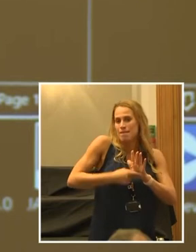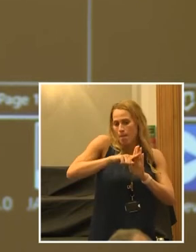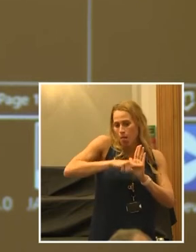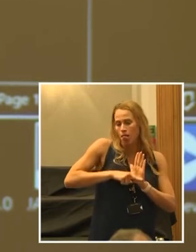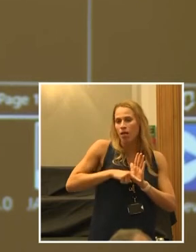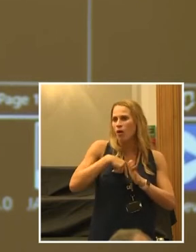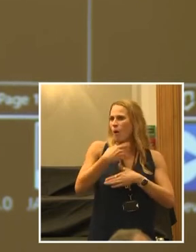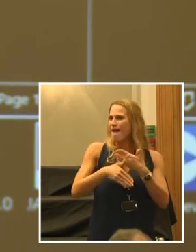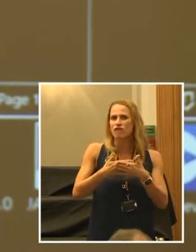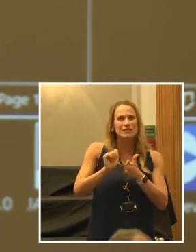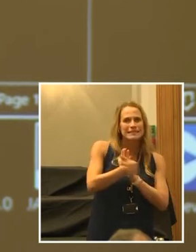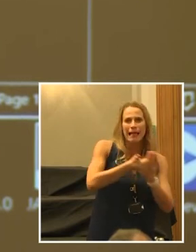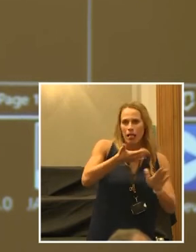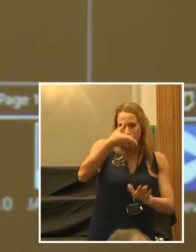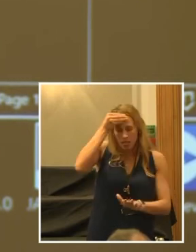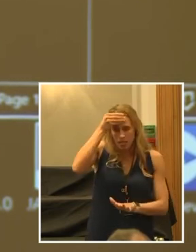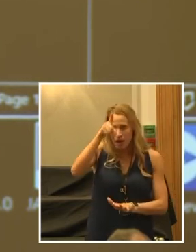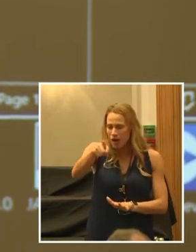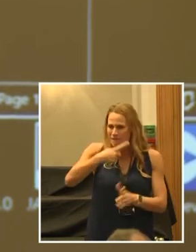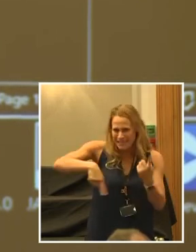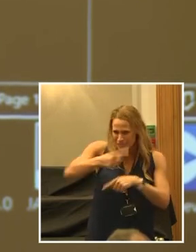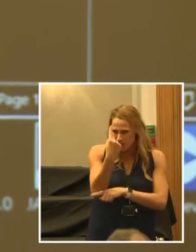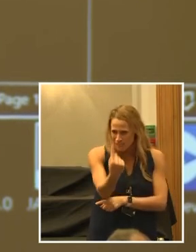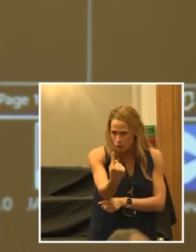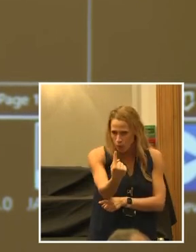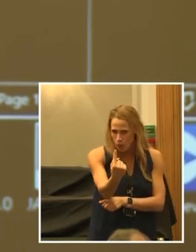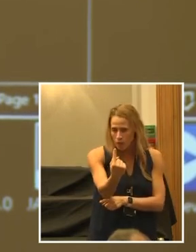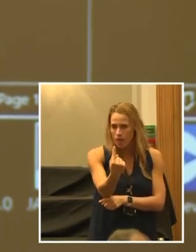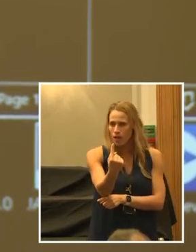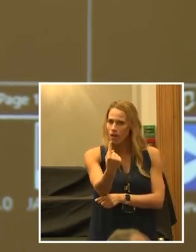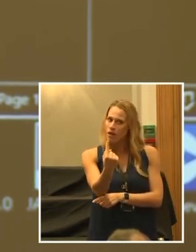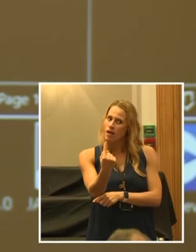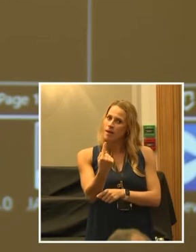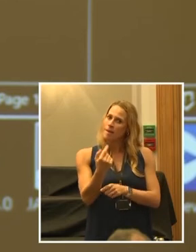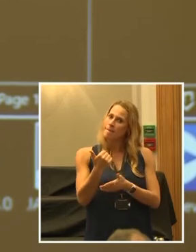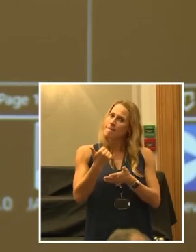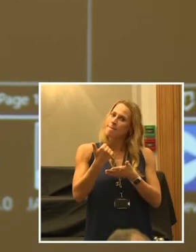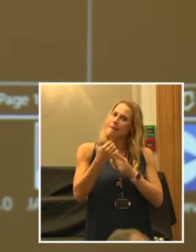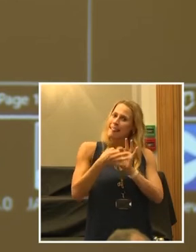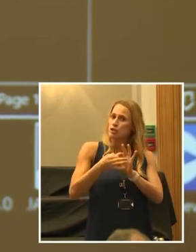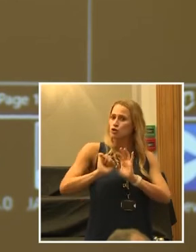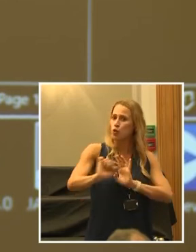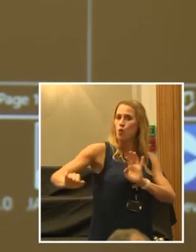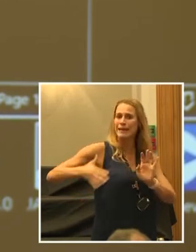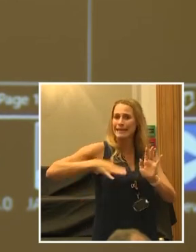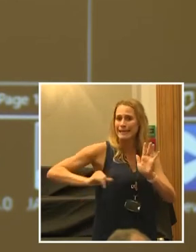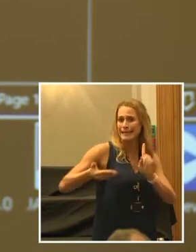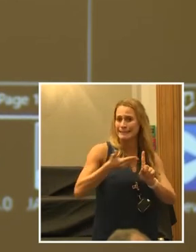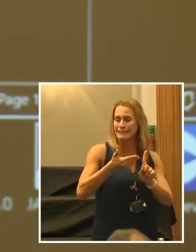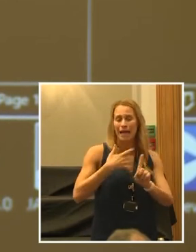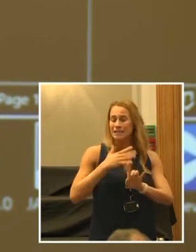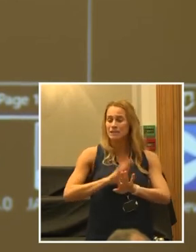learn as an individual based on your objective, you know, makes a difference. And it's no difference to whether the barrier could